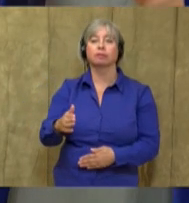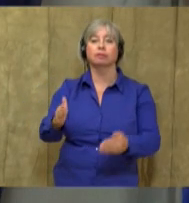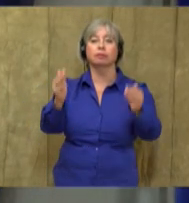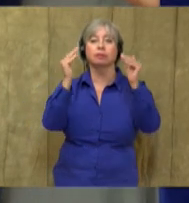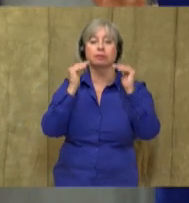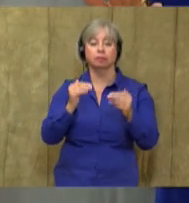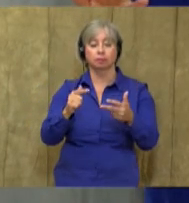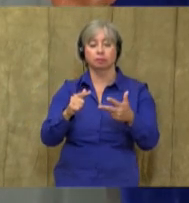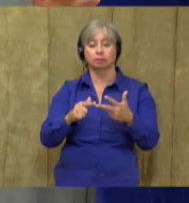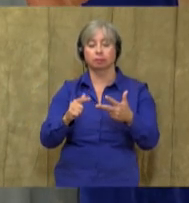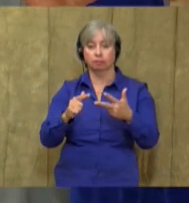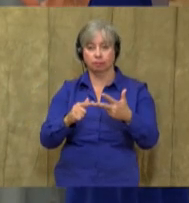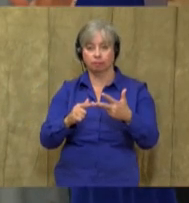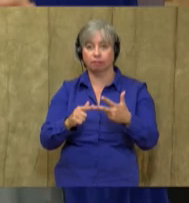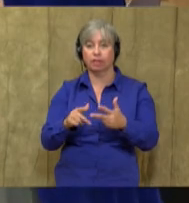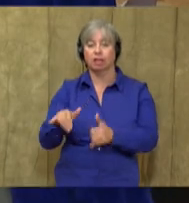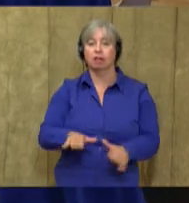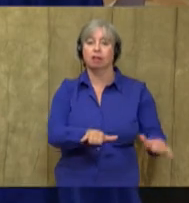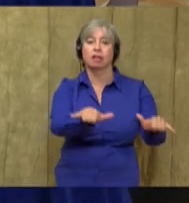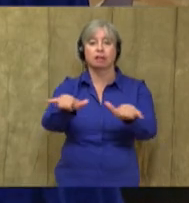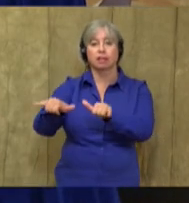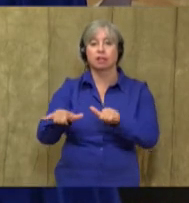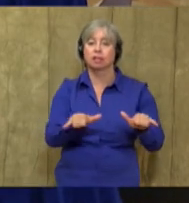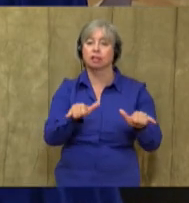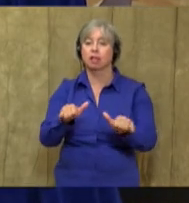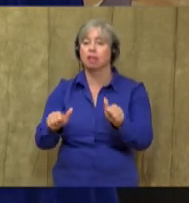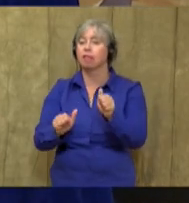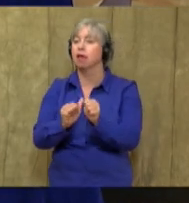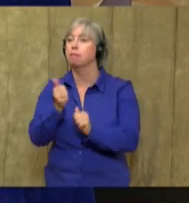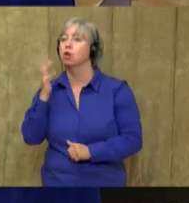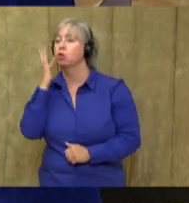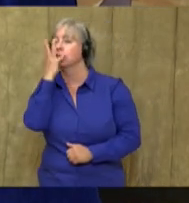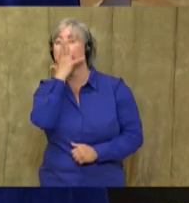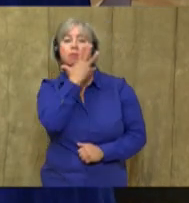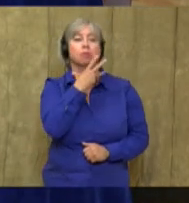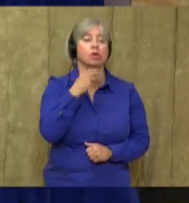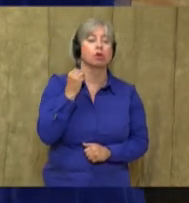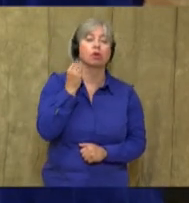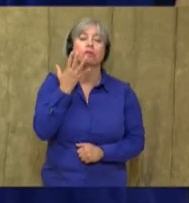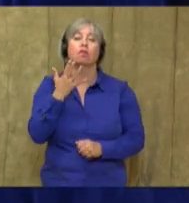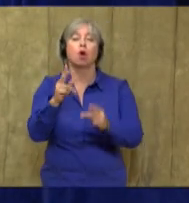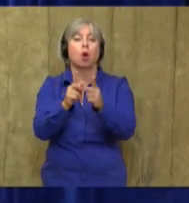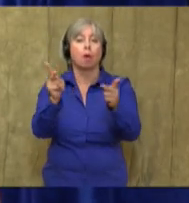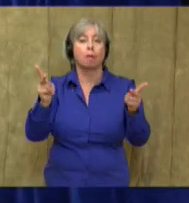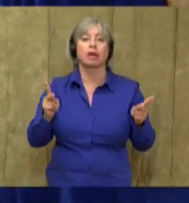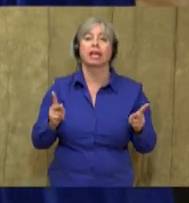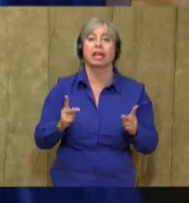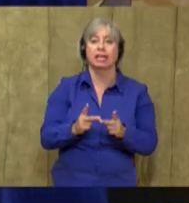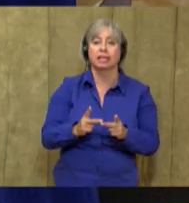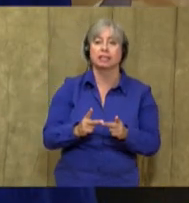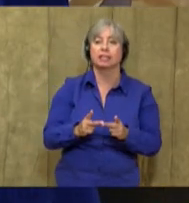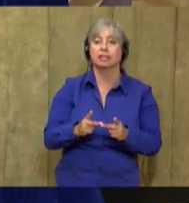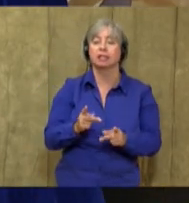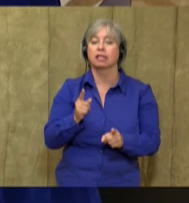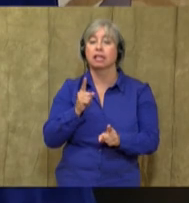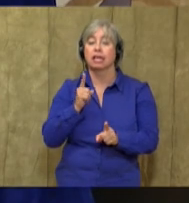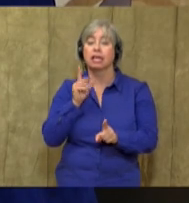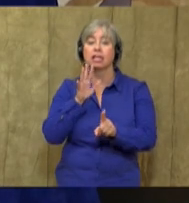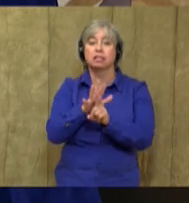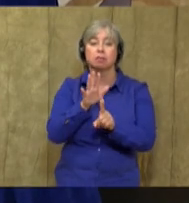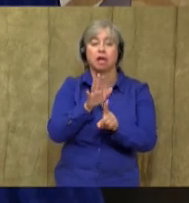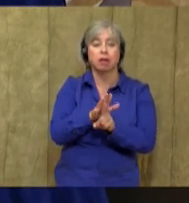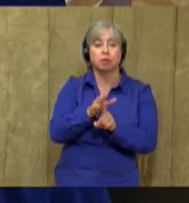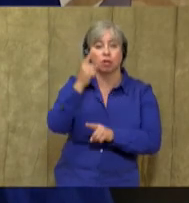Venice, one of the most beautiful places in the world, probably most known for its canals and